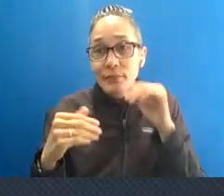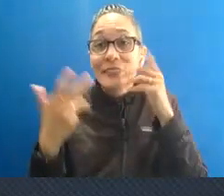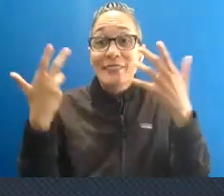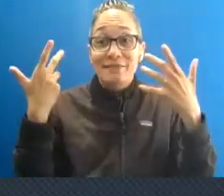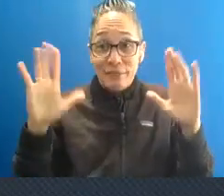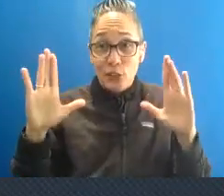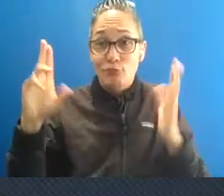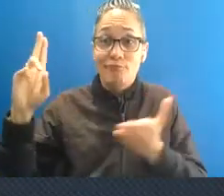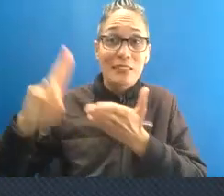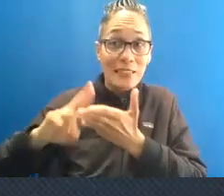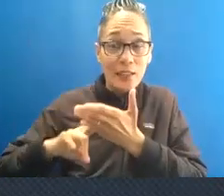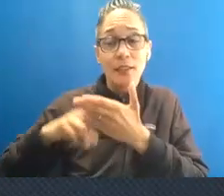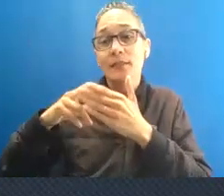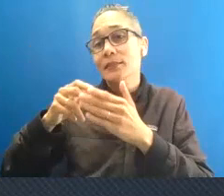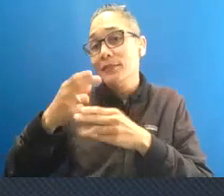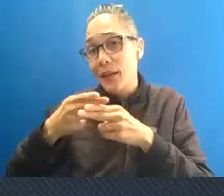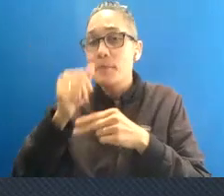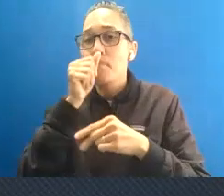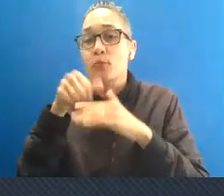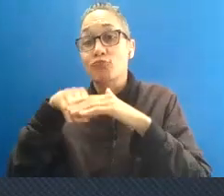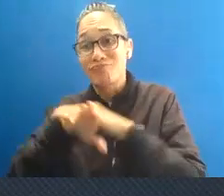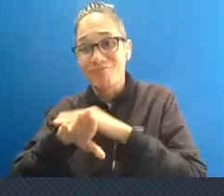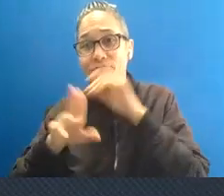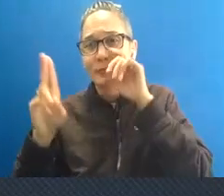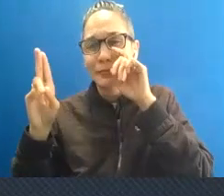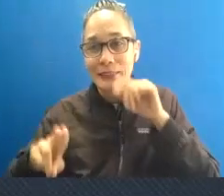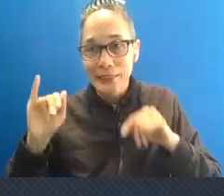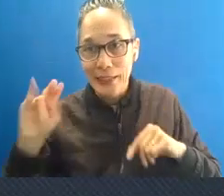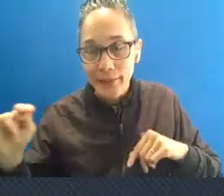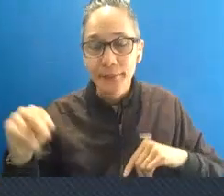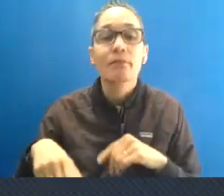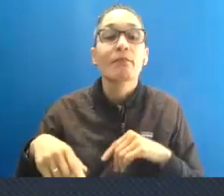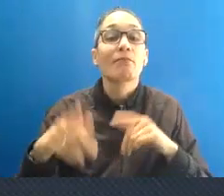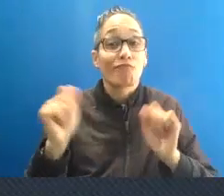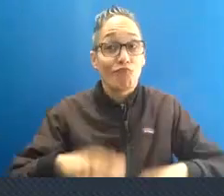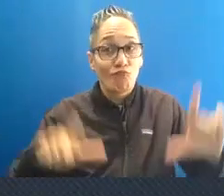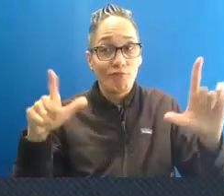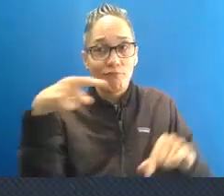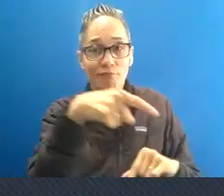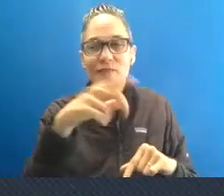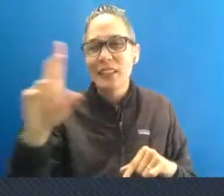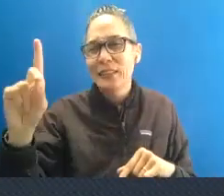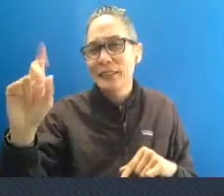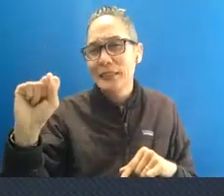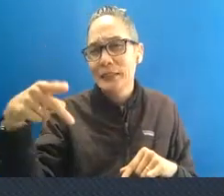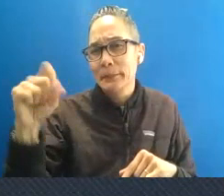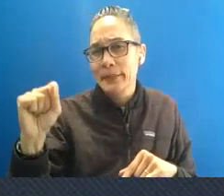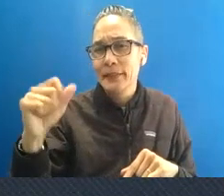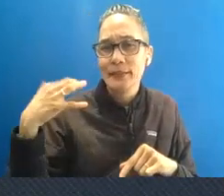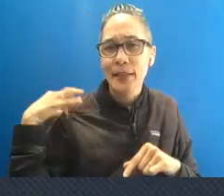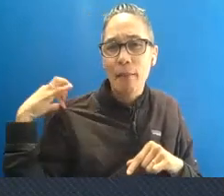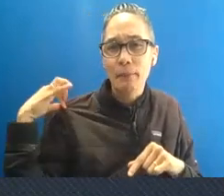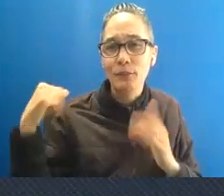After you've put in your login credentials, you're just going to hit sign in. Once you've logged in, you'll be brought to the DSPS application